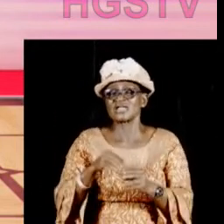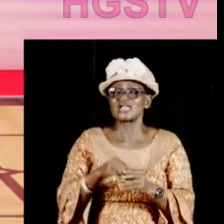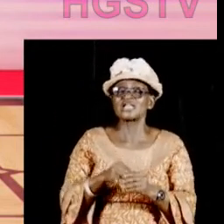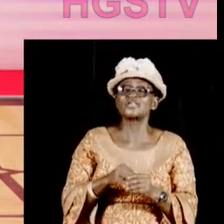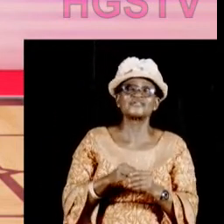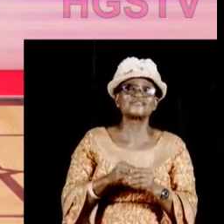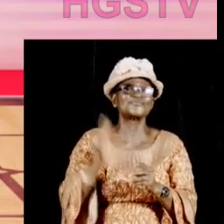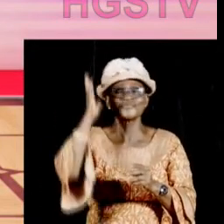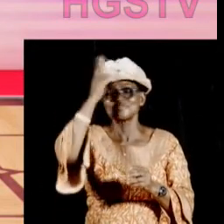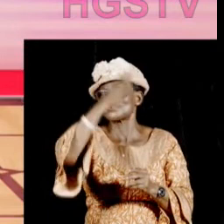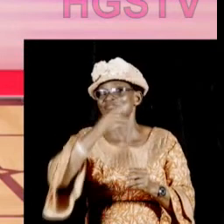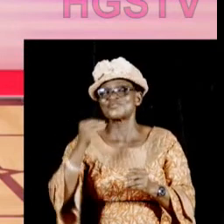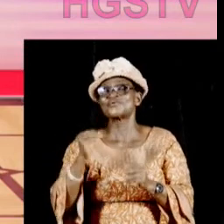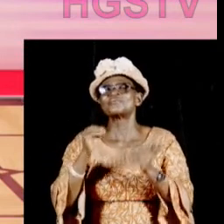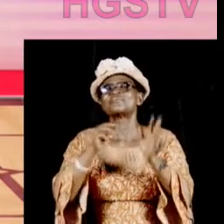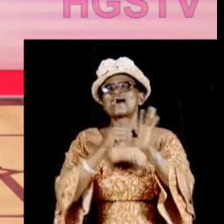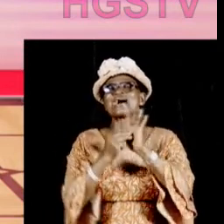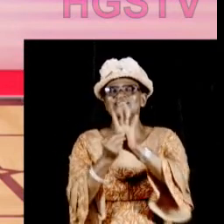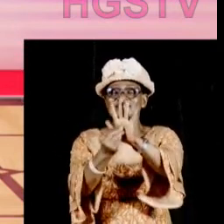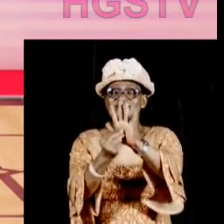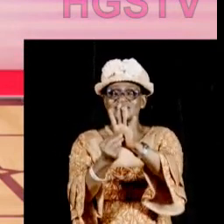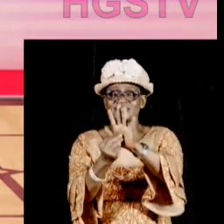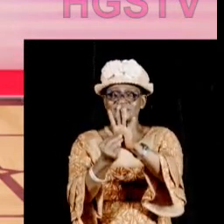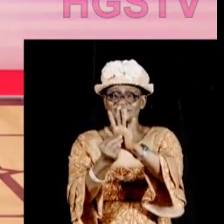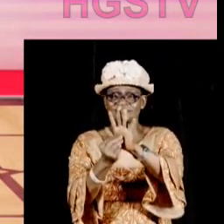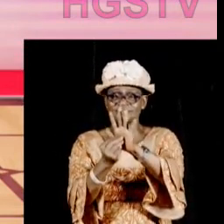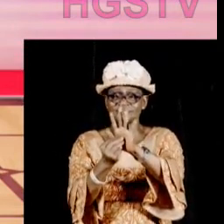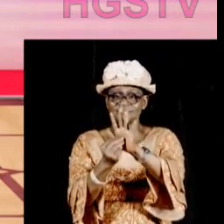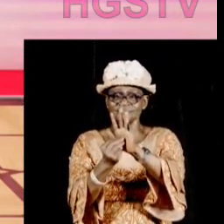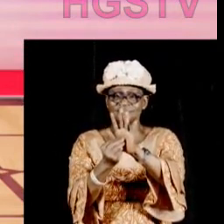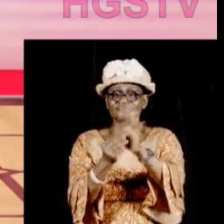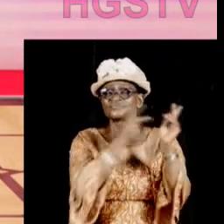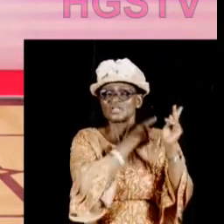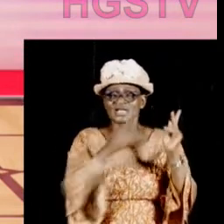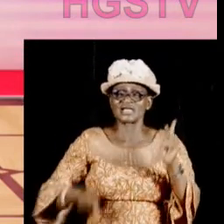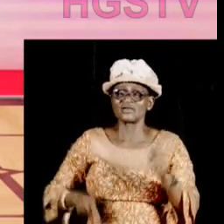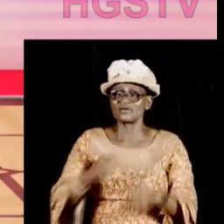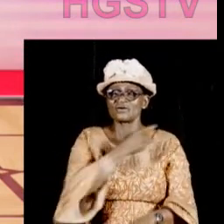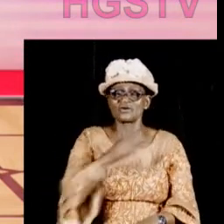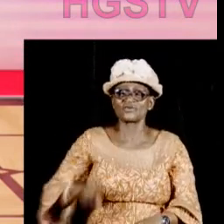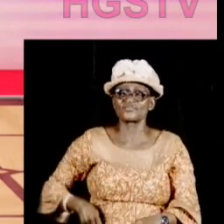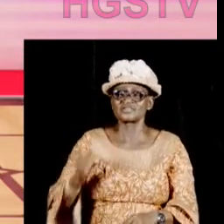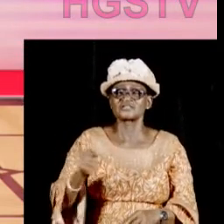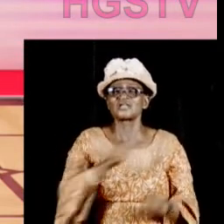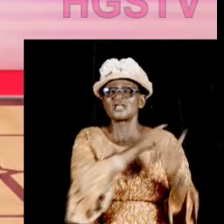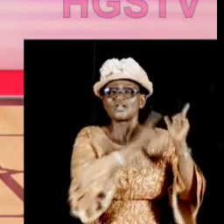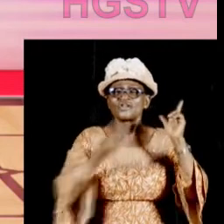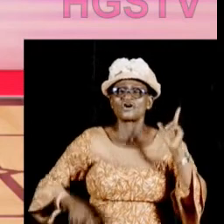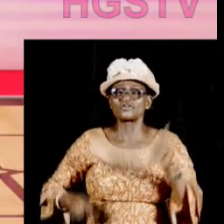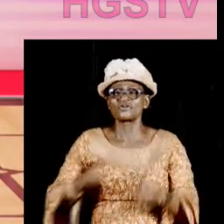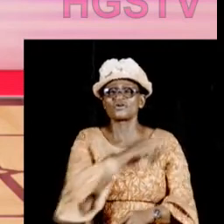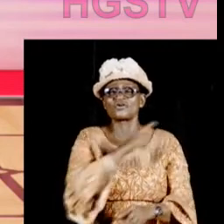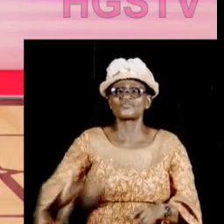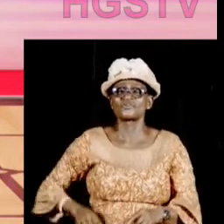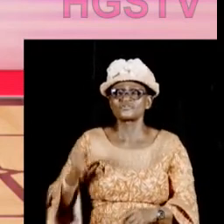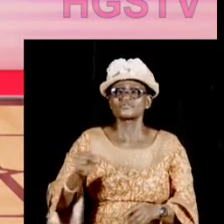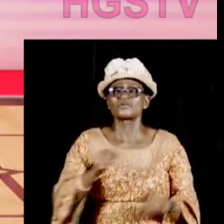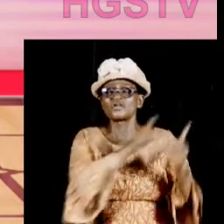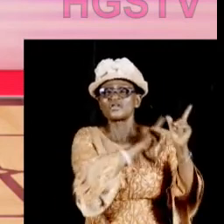majesty. The King of Kings, the Lord of Lords, the Lord of